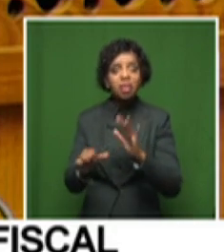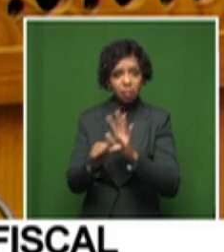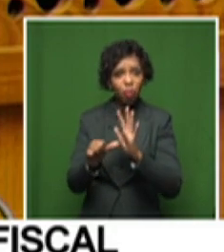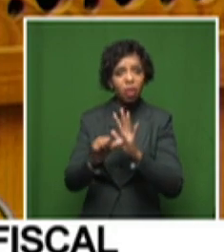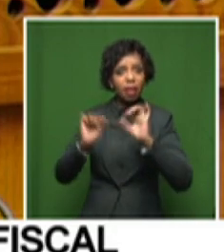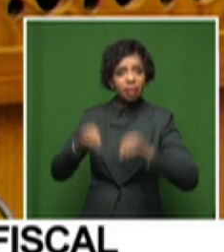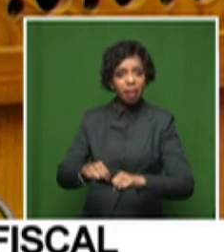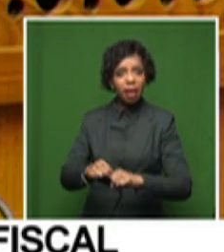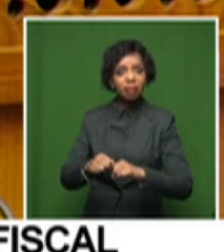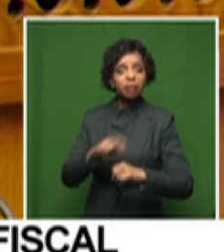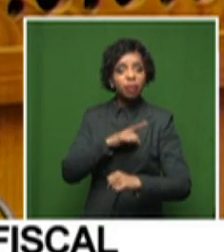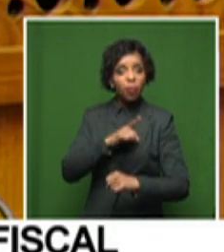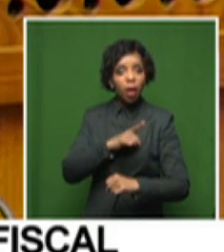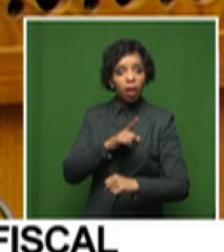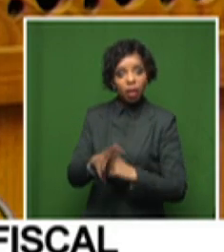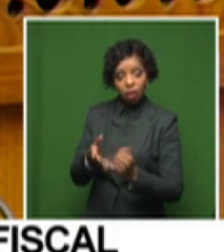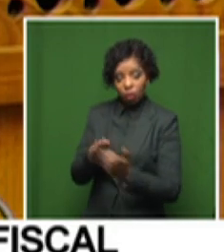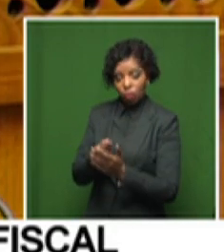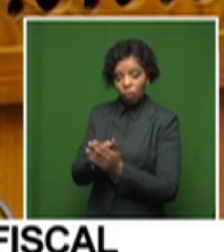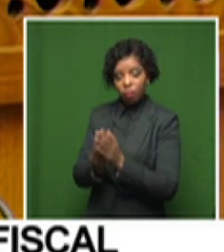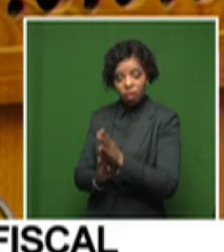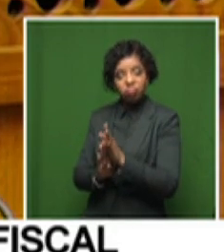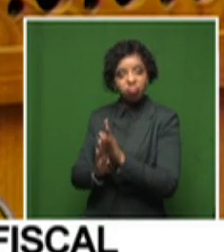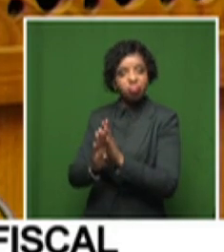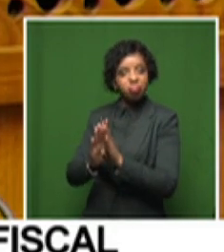economic growth.